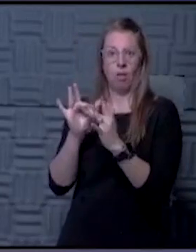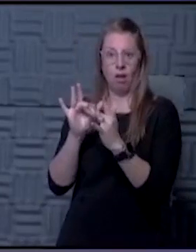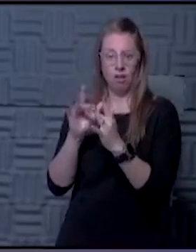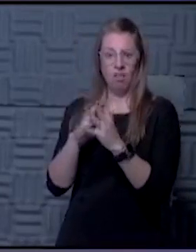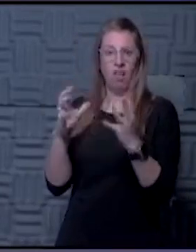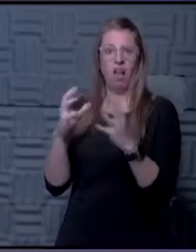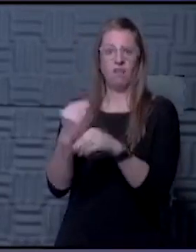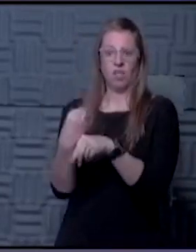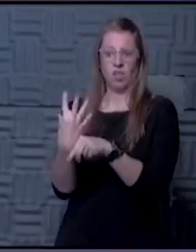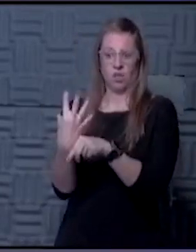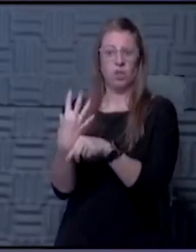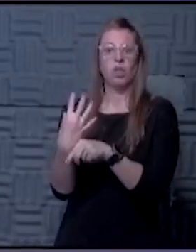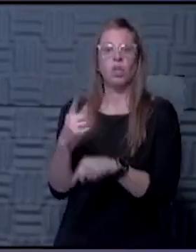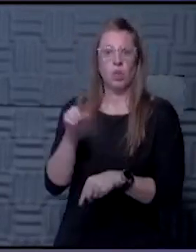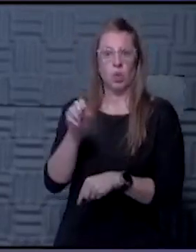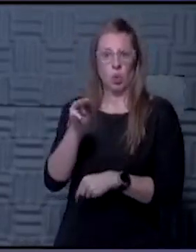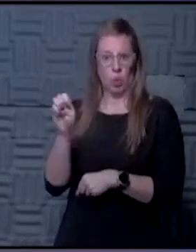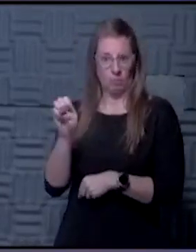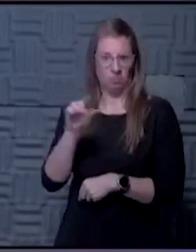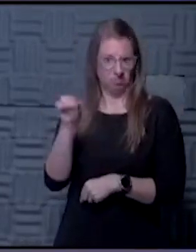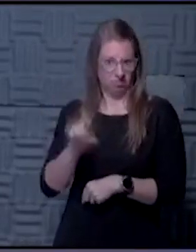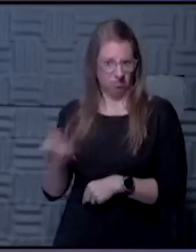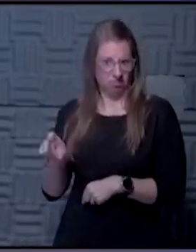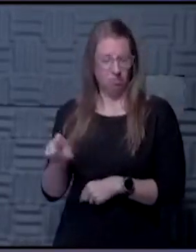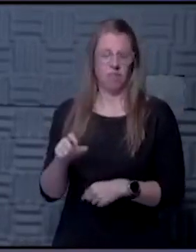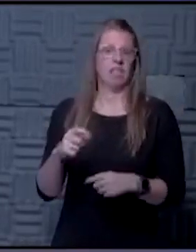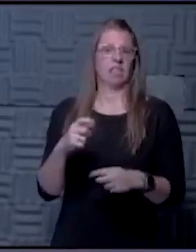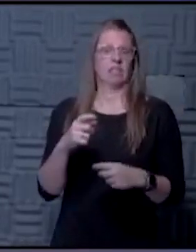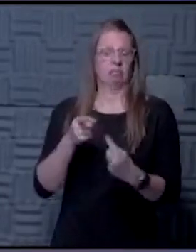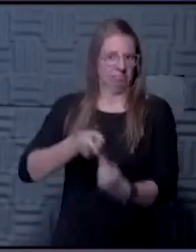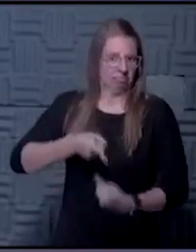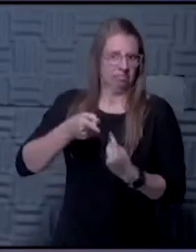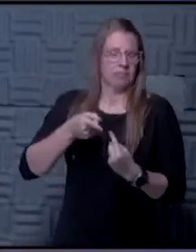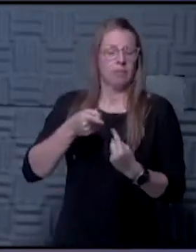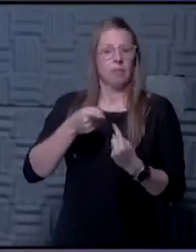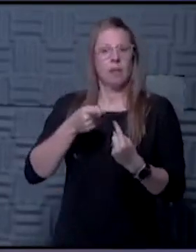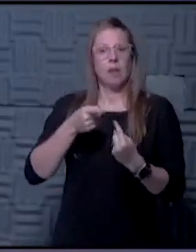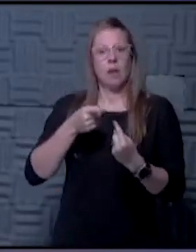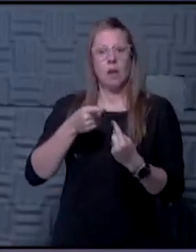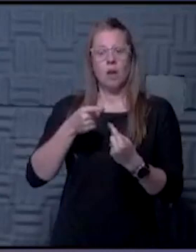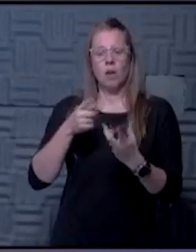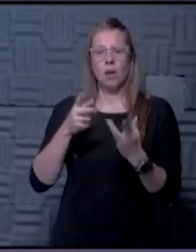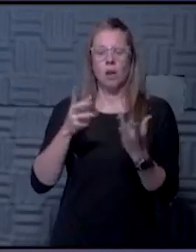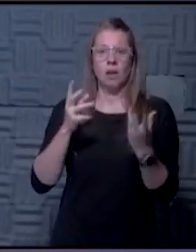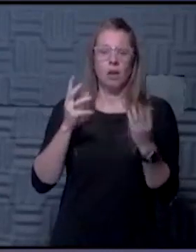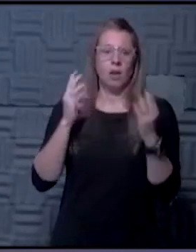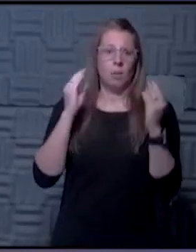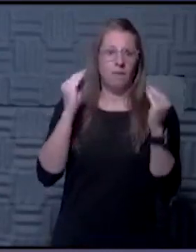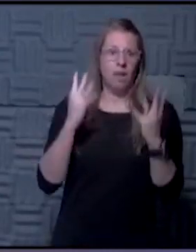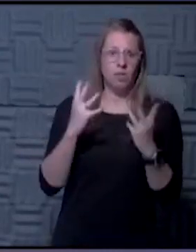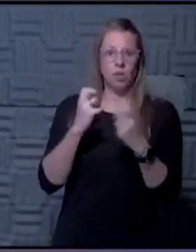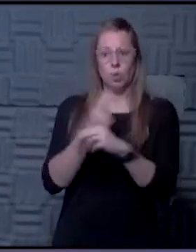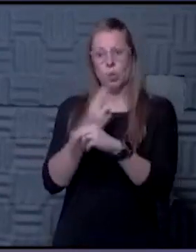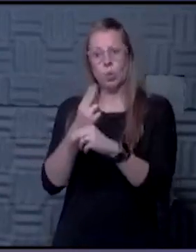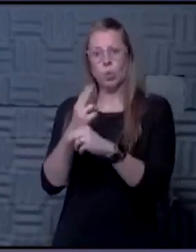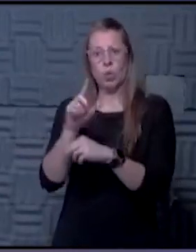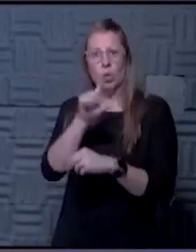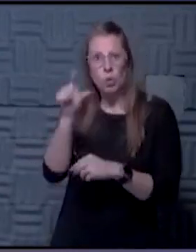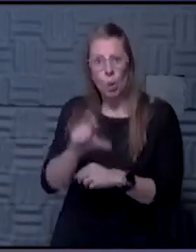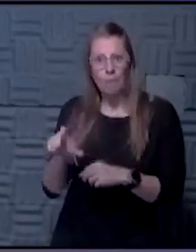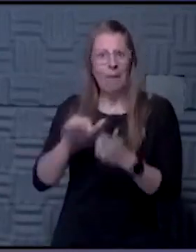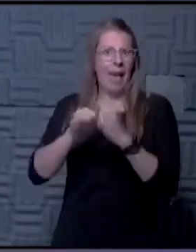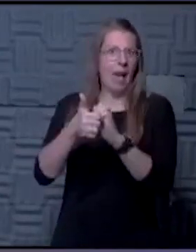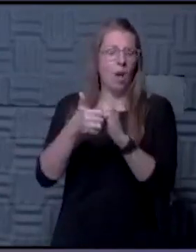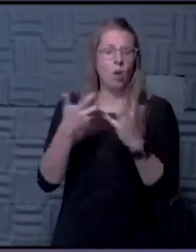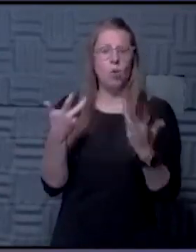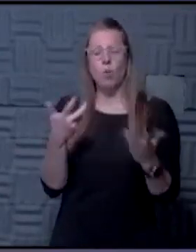of Zoom calls, which was difficult, trying to get the professors to figure out how to use Zoom and try to